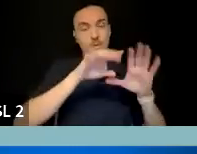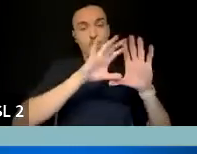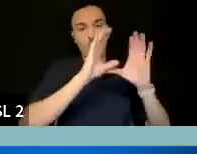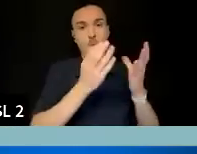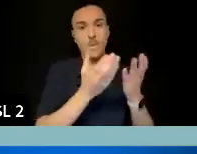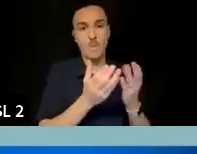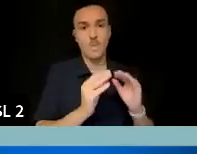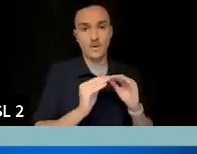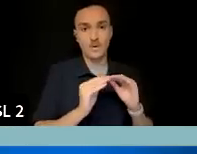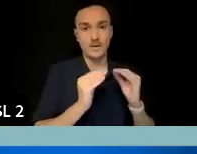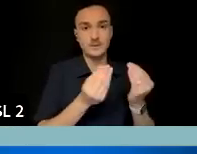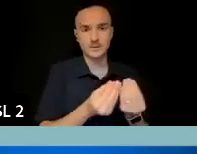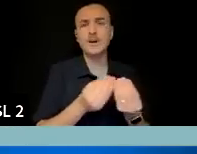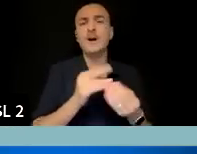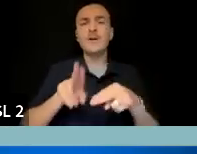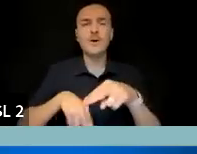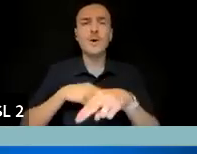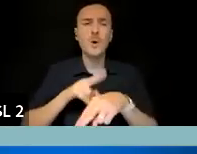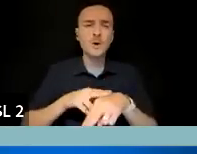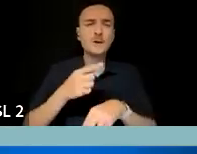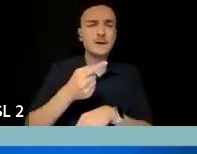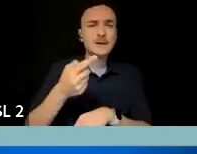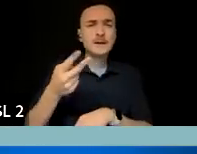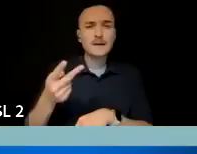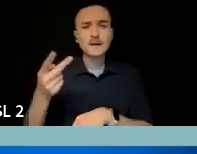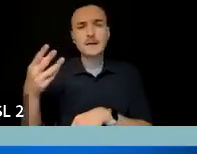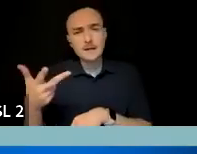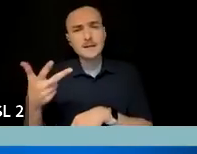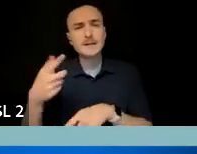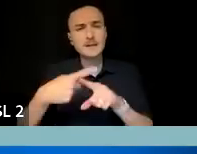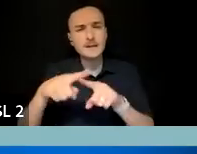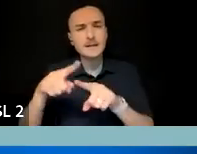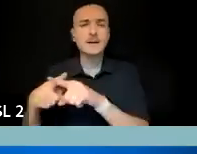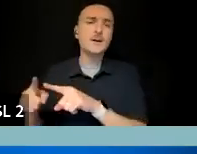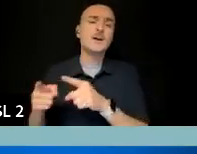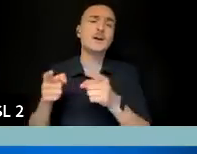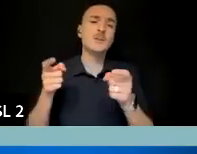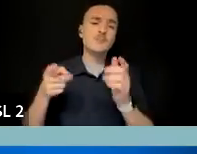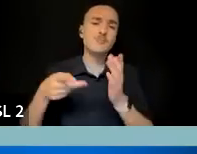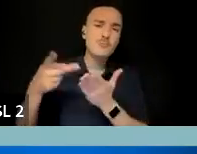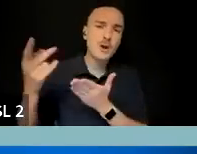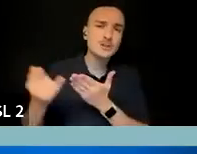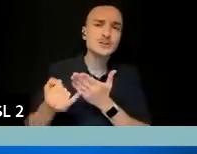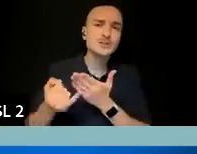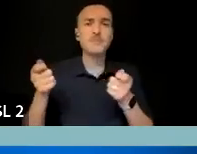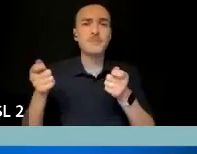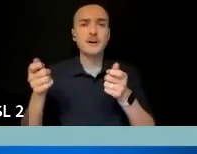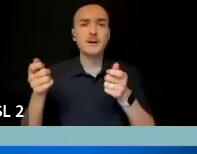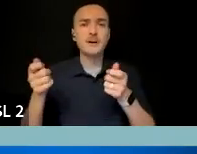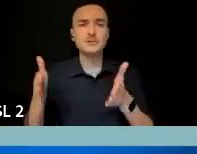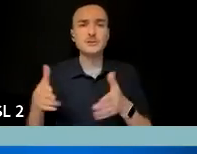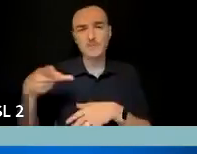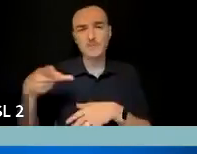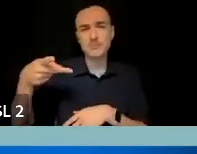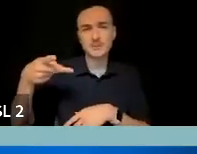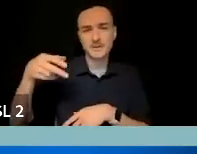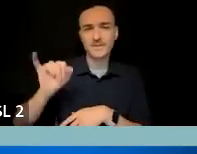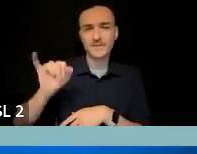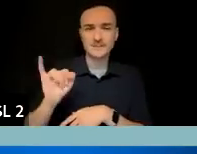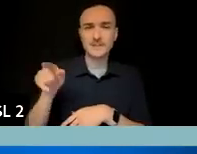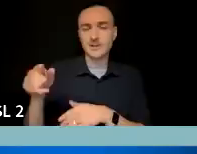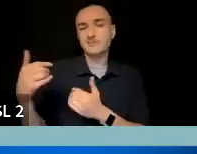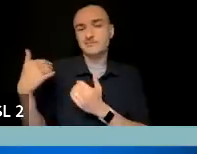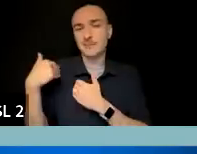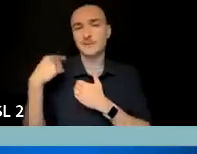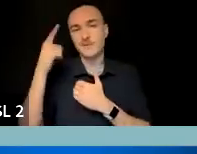or more project directors or principal investigators responsible for directing the supported project or program. You'll hear them referred to